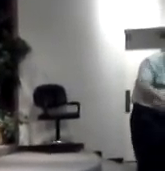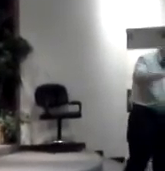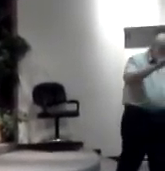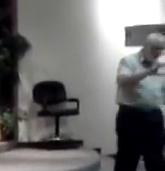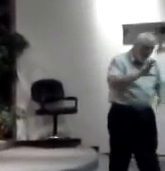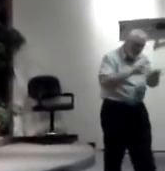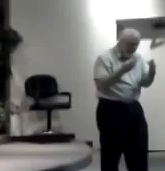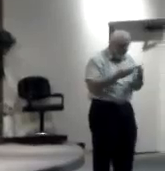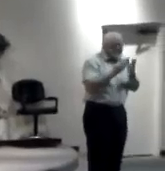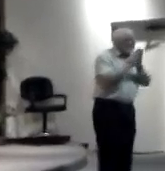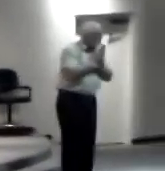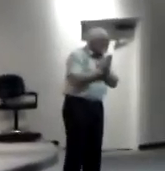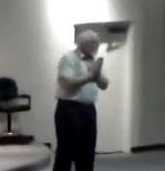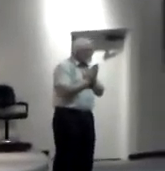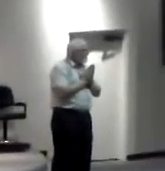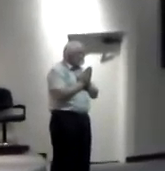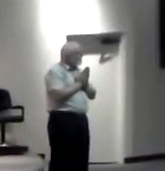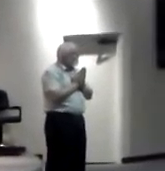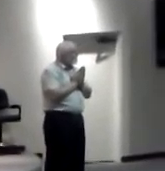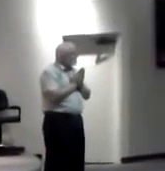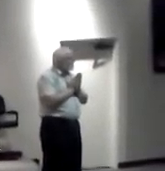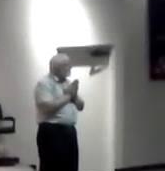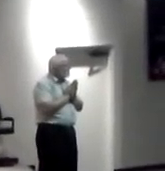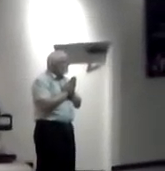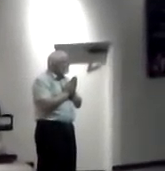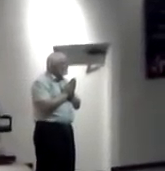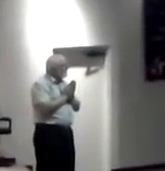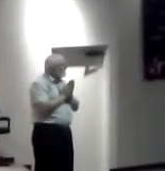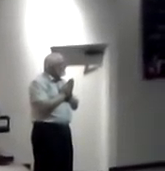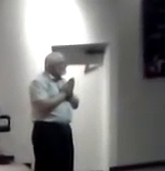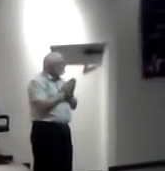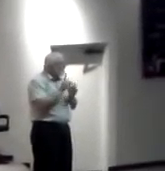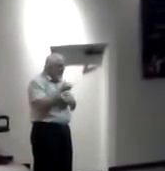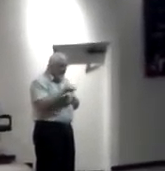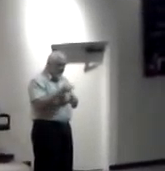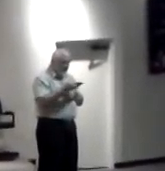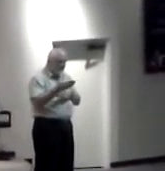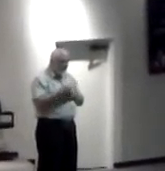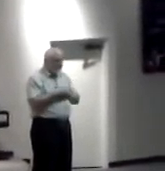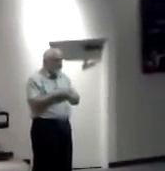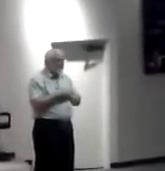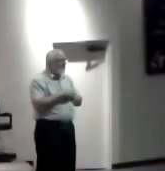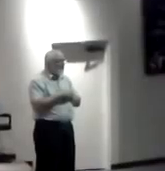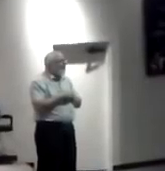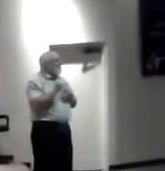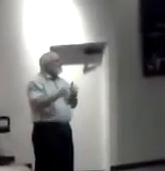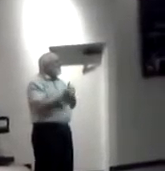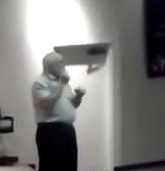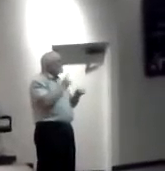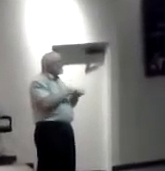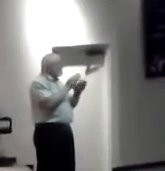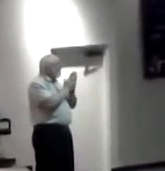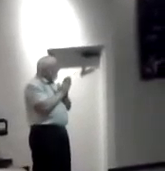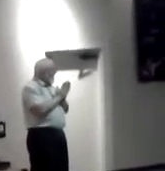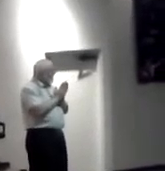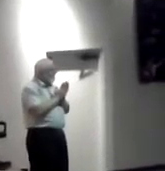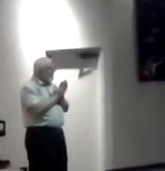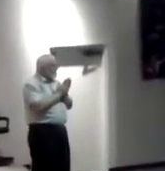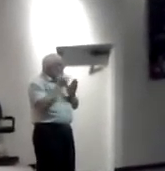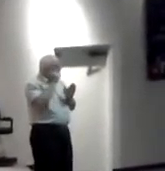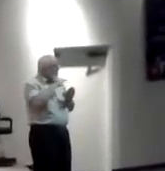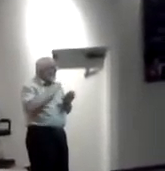we prayed, you know, for various functions. And most of the time what we prayed for in my particular